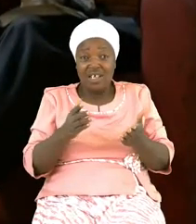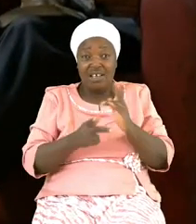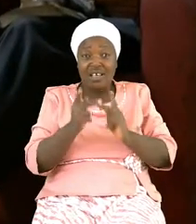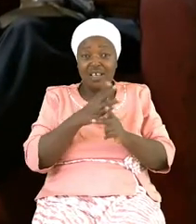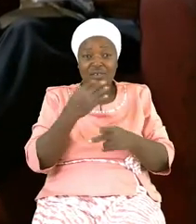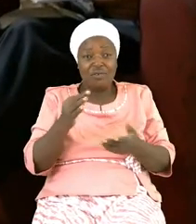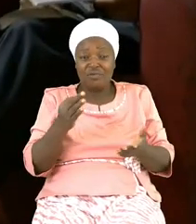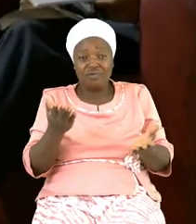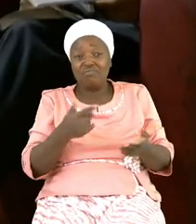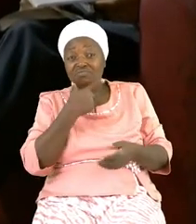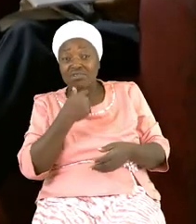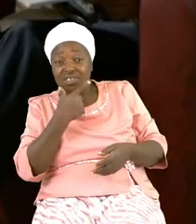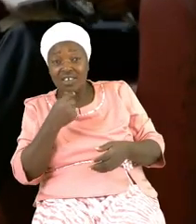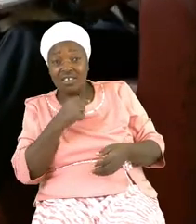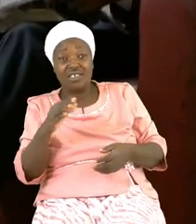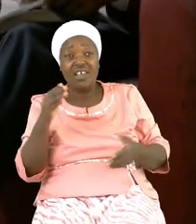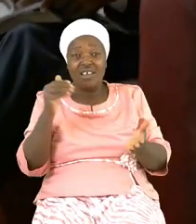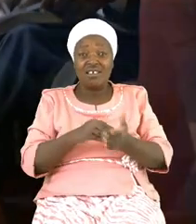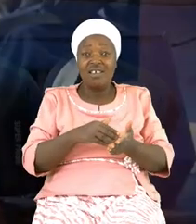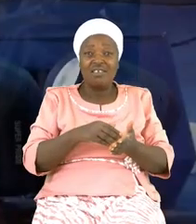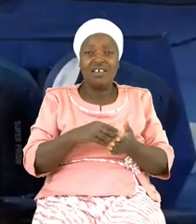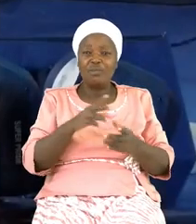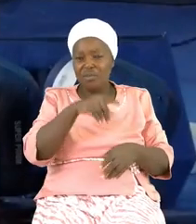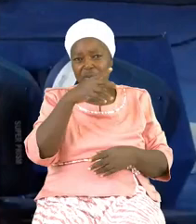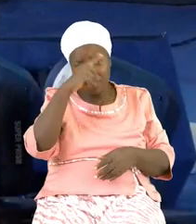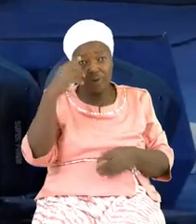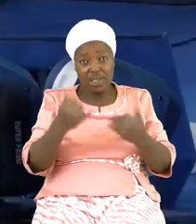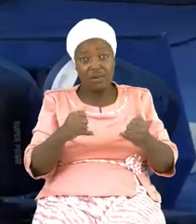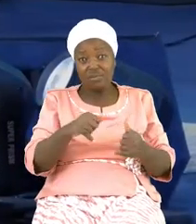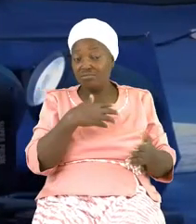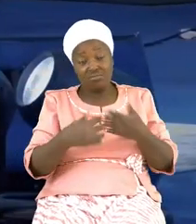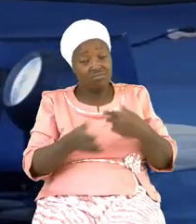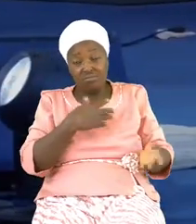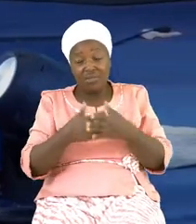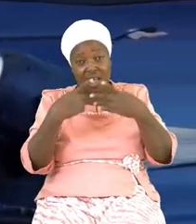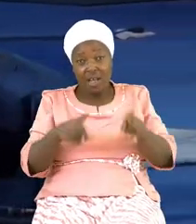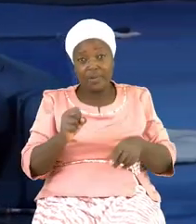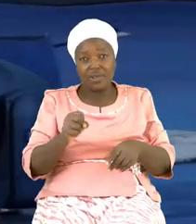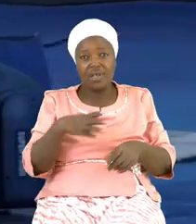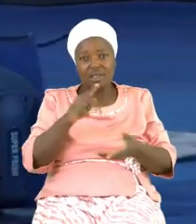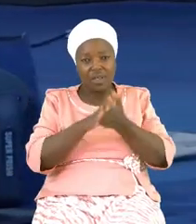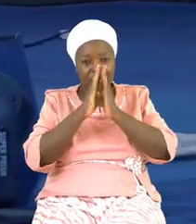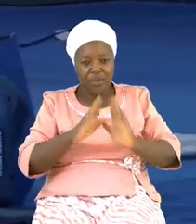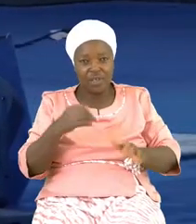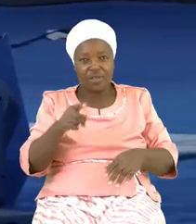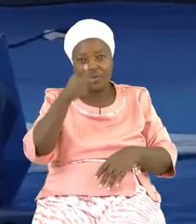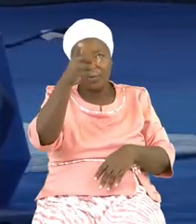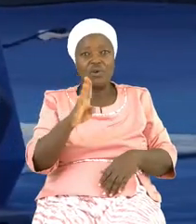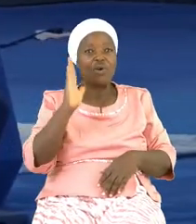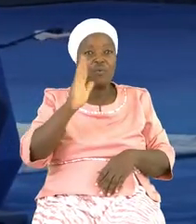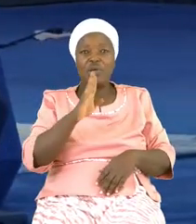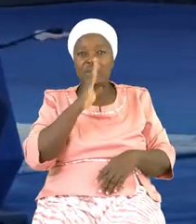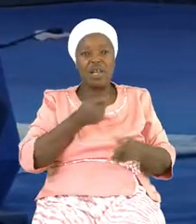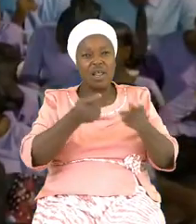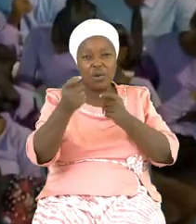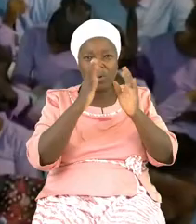impetuously anymore. Because now, whatever happens, the peace of God will be the ruler in